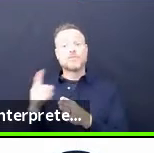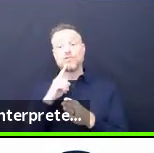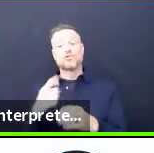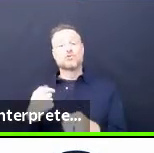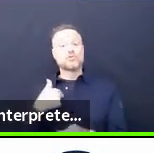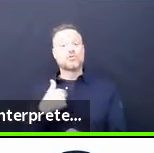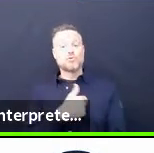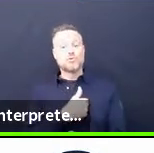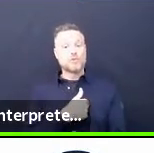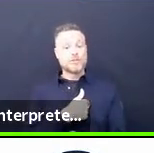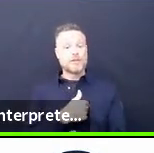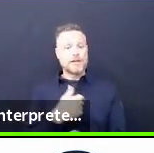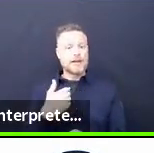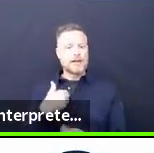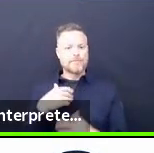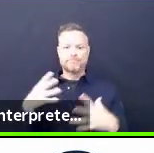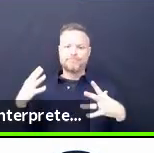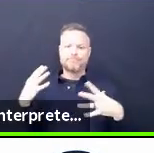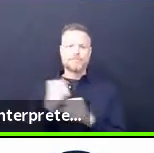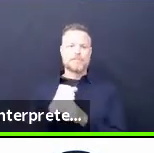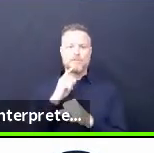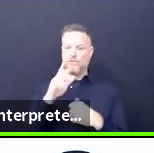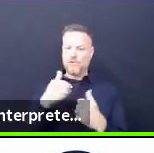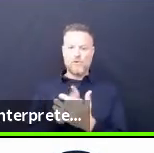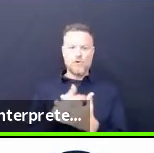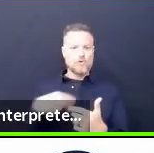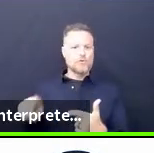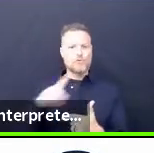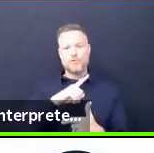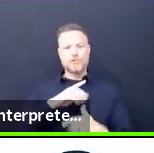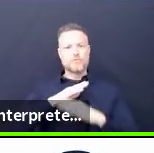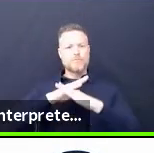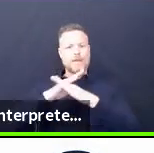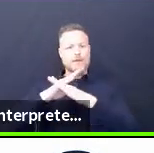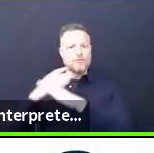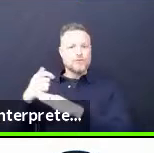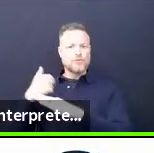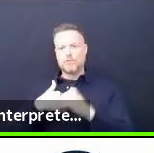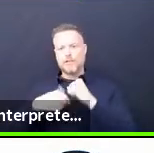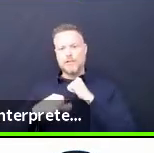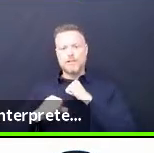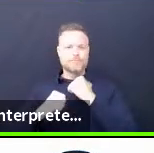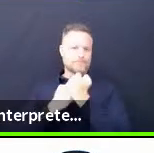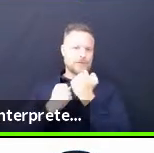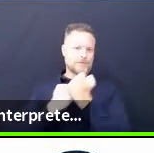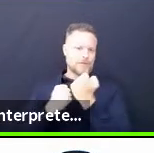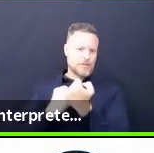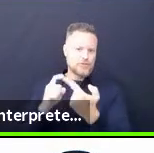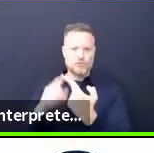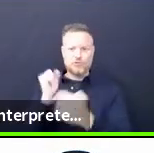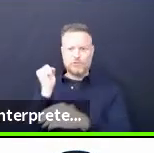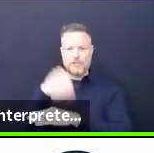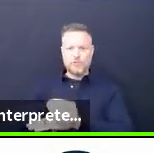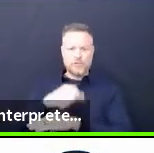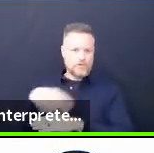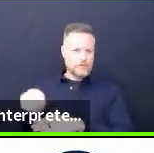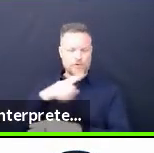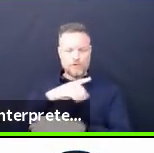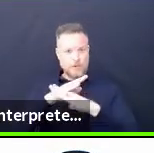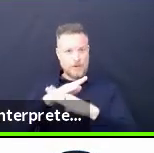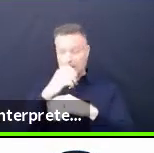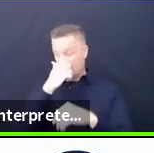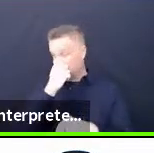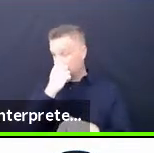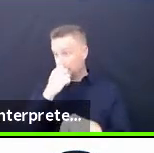are making a summary of all the barriers to ensure that we're working to advocate to get rid of them. But the Catholic Church has